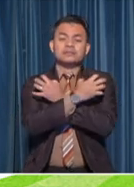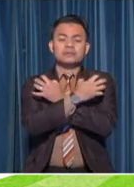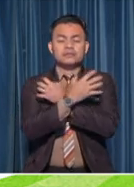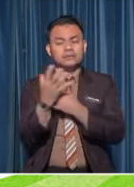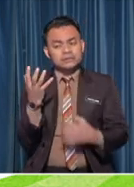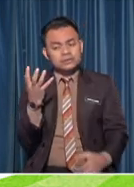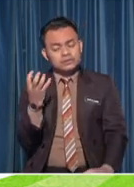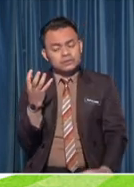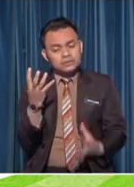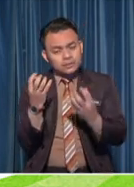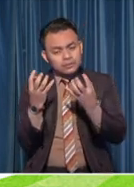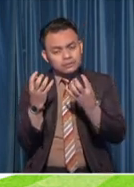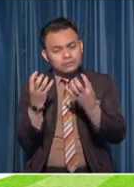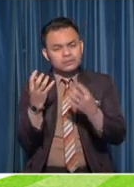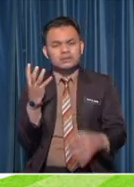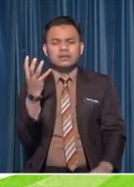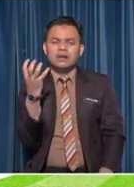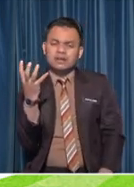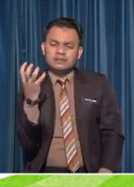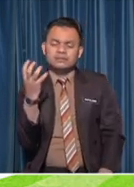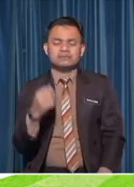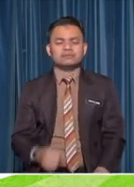soft or hard?